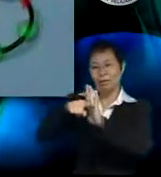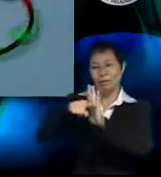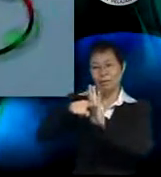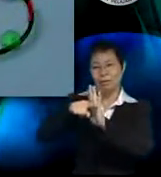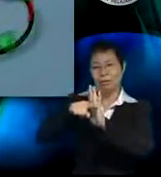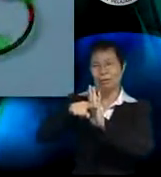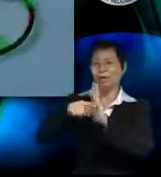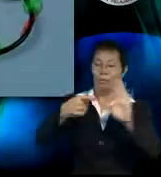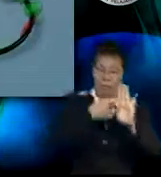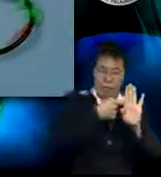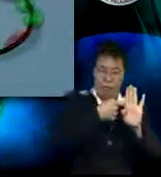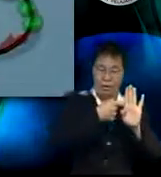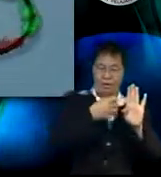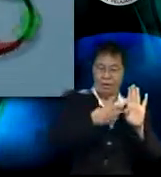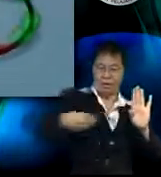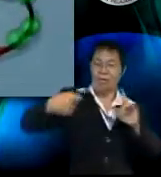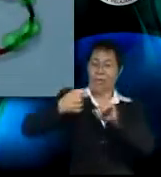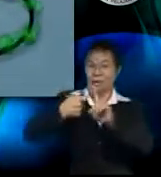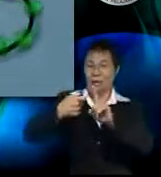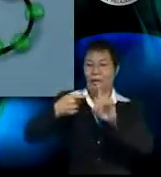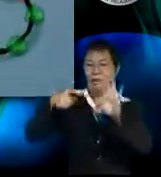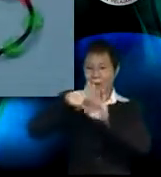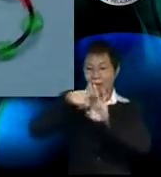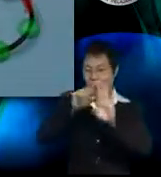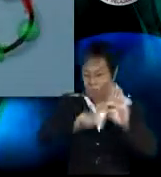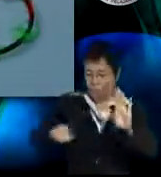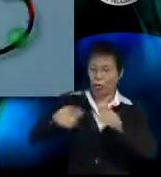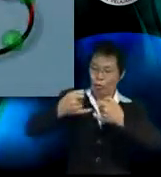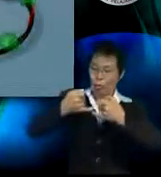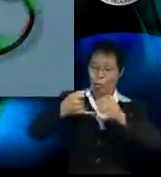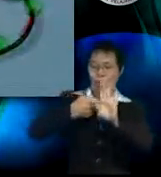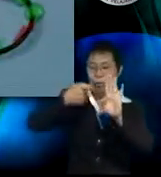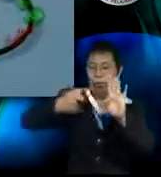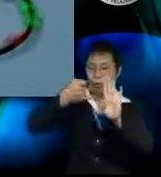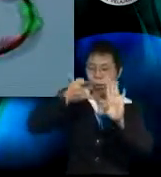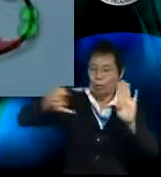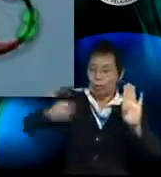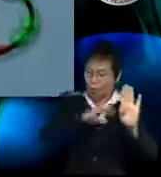the battery and then they travel around the wire. Look.